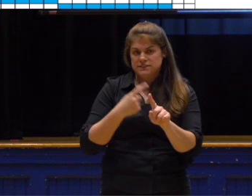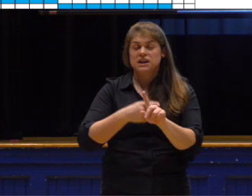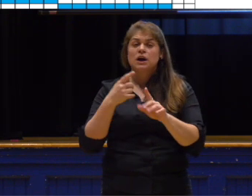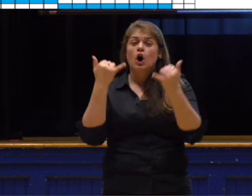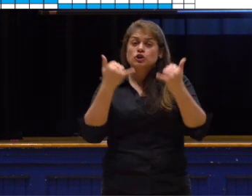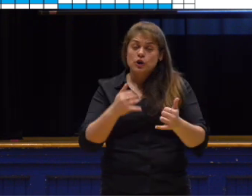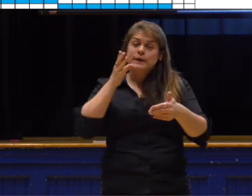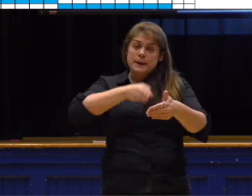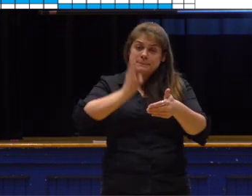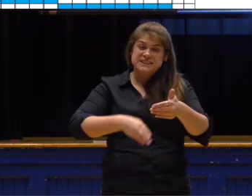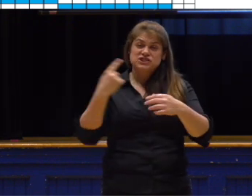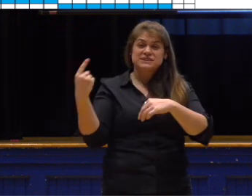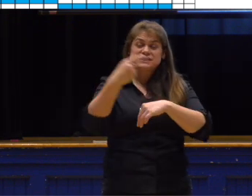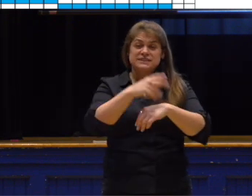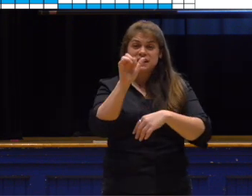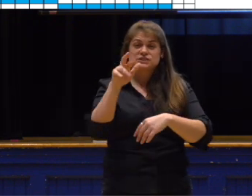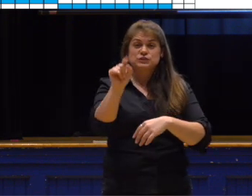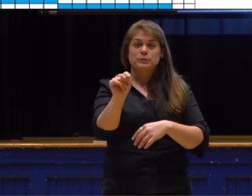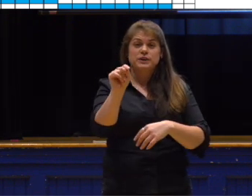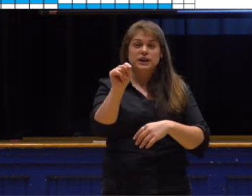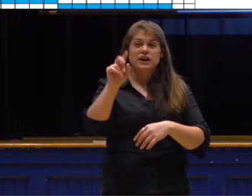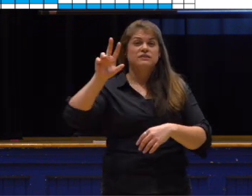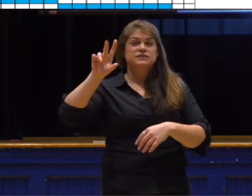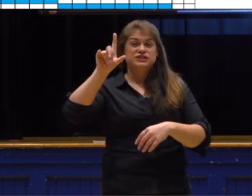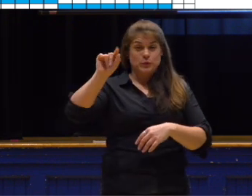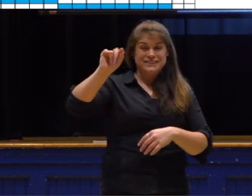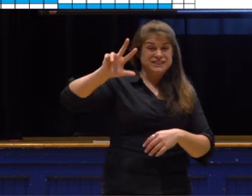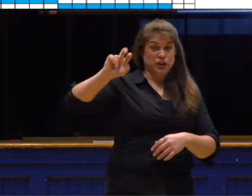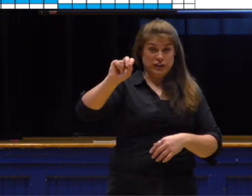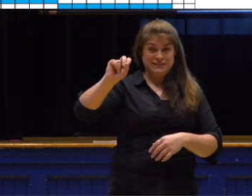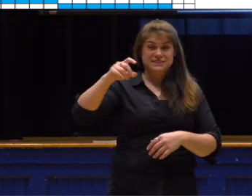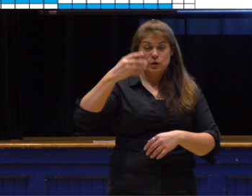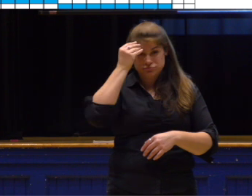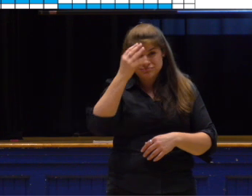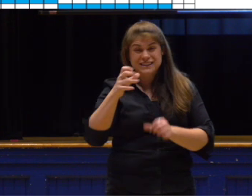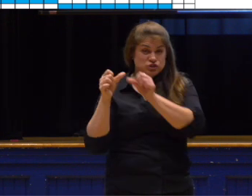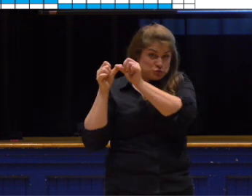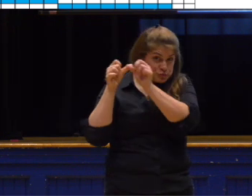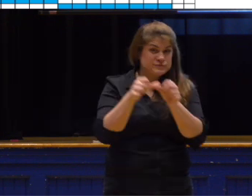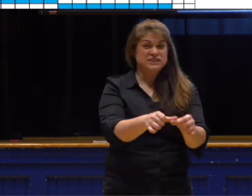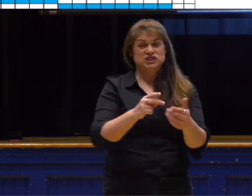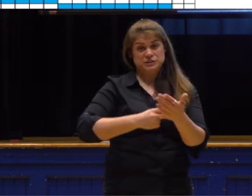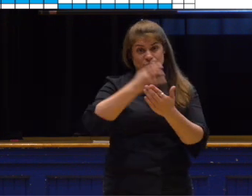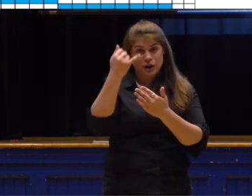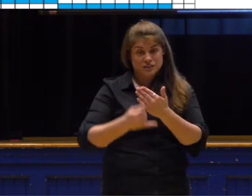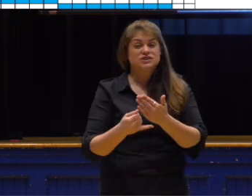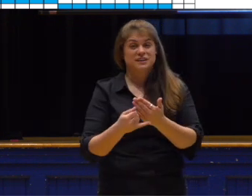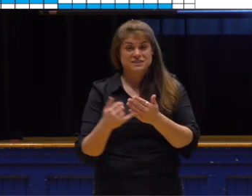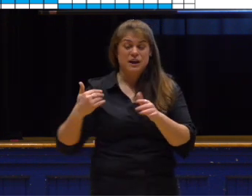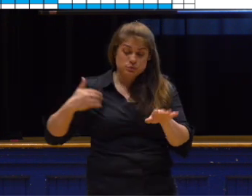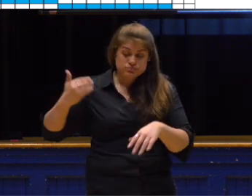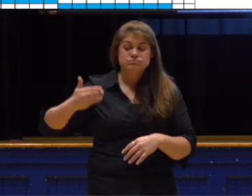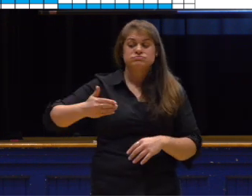October 23rd of 2030. So it's a long duration project that's be taking place over the